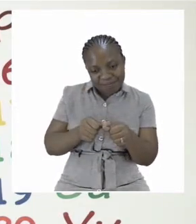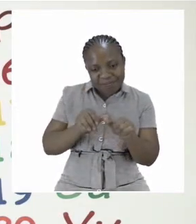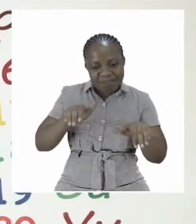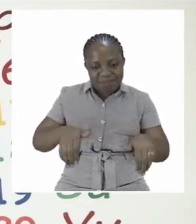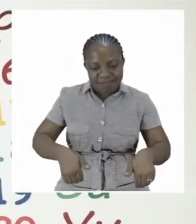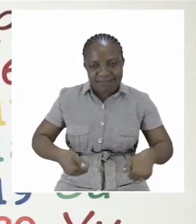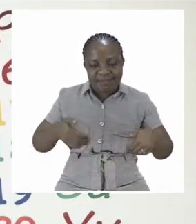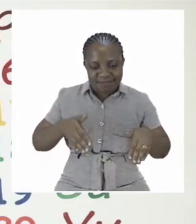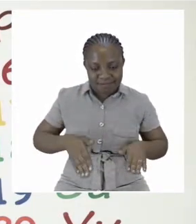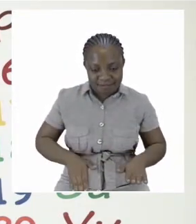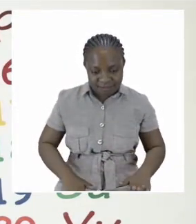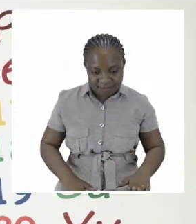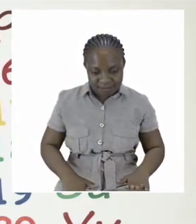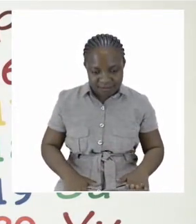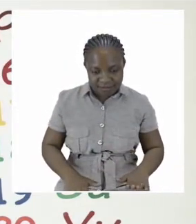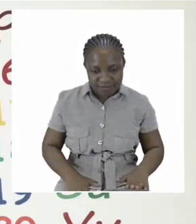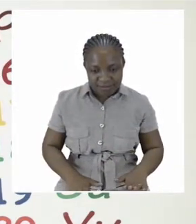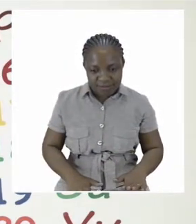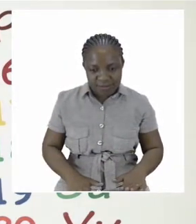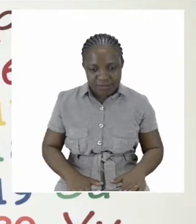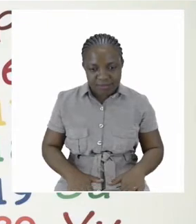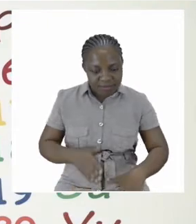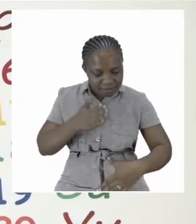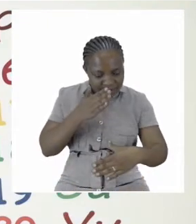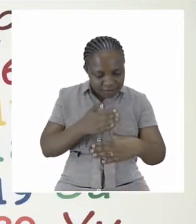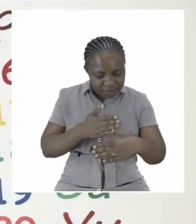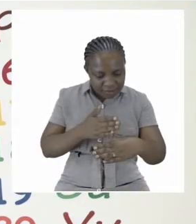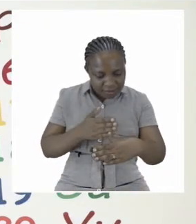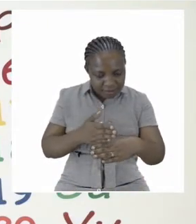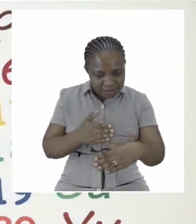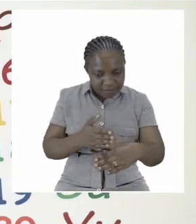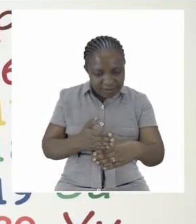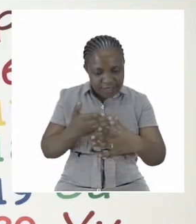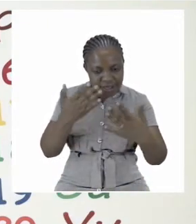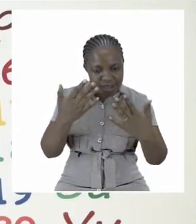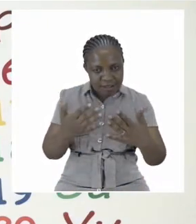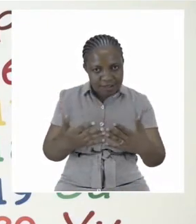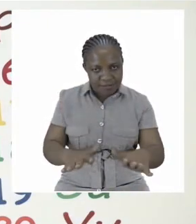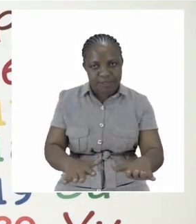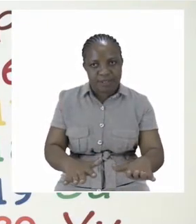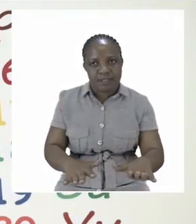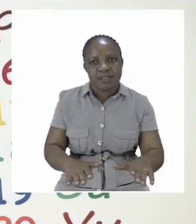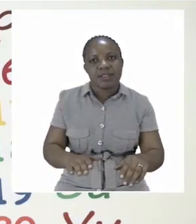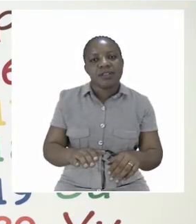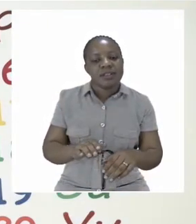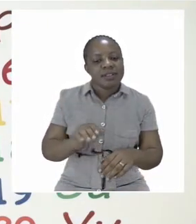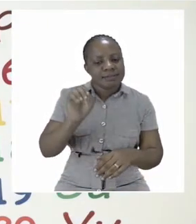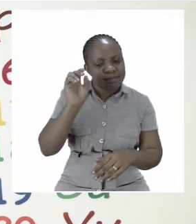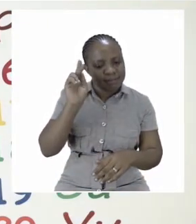we are done with all of our activities, we need to